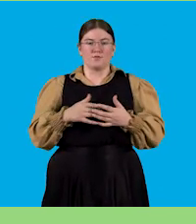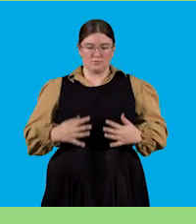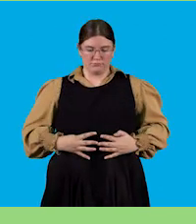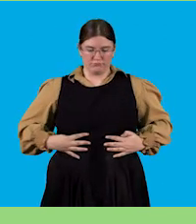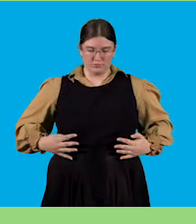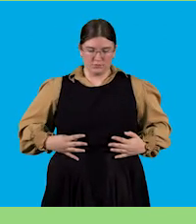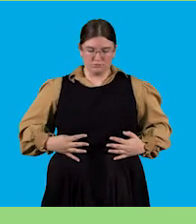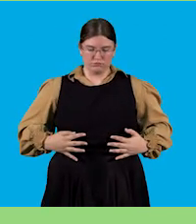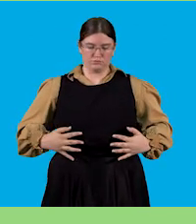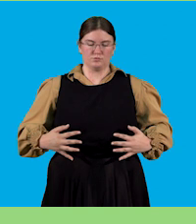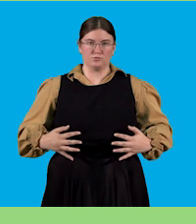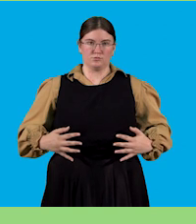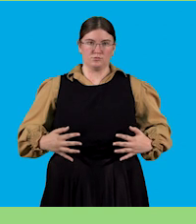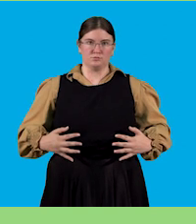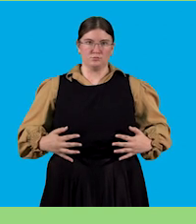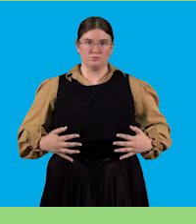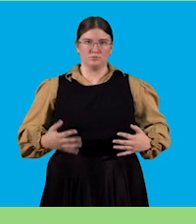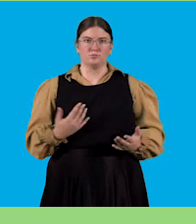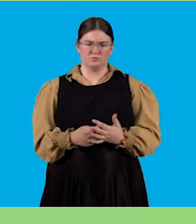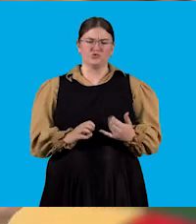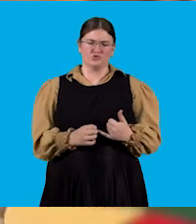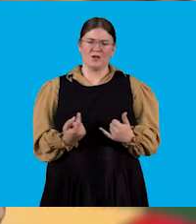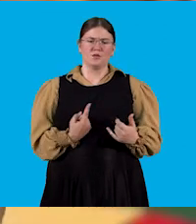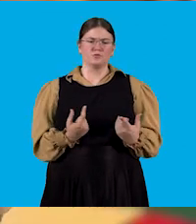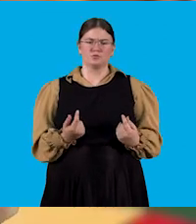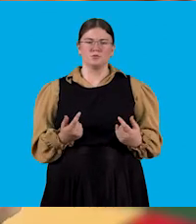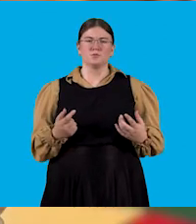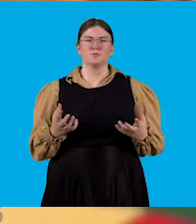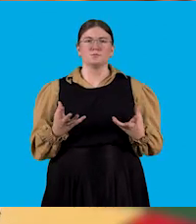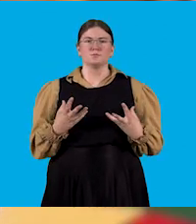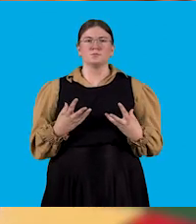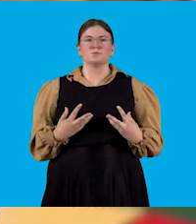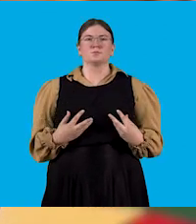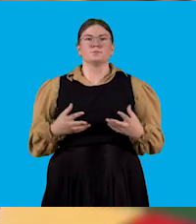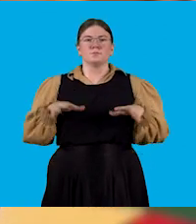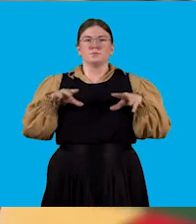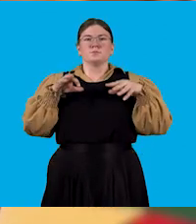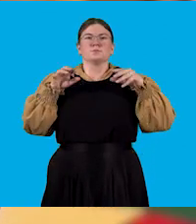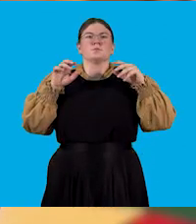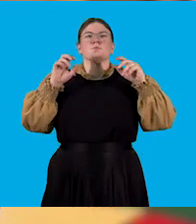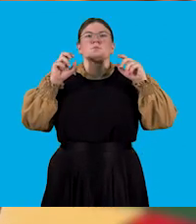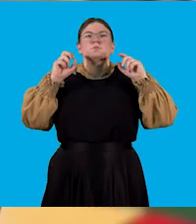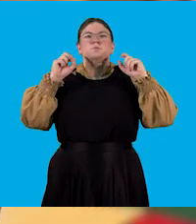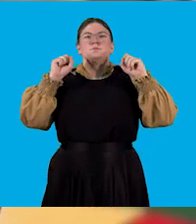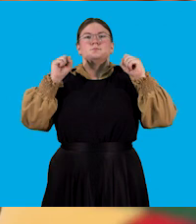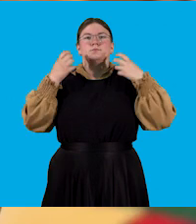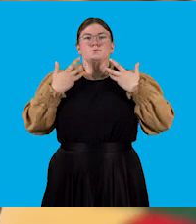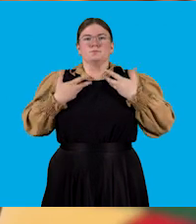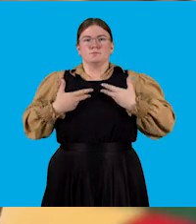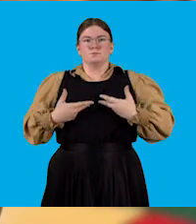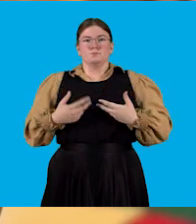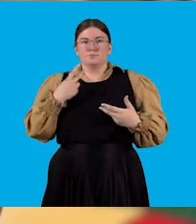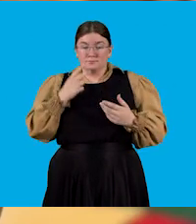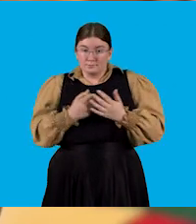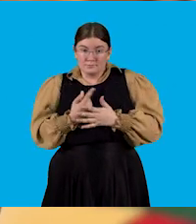cage expands. You can try doing that at home. Just take a deep breath of air in and see